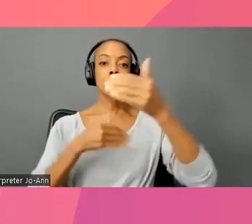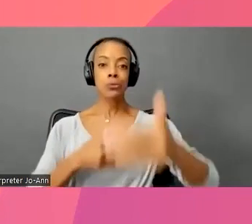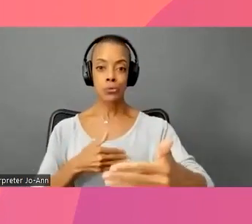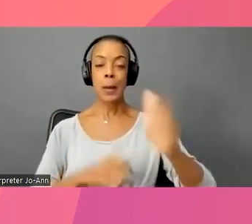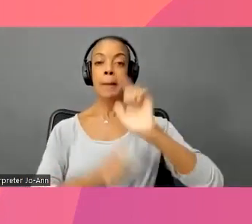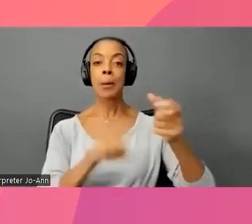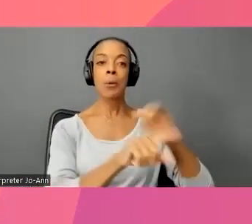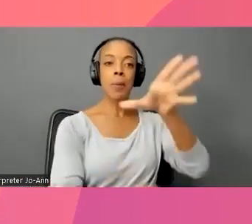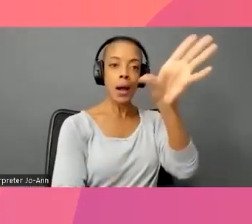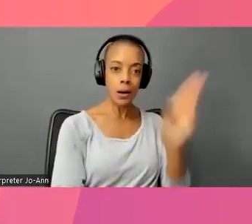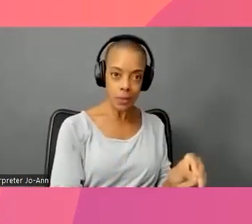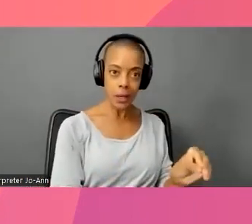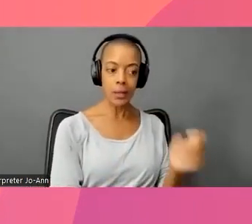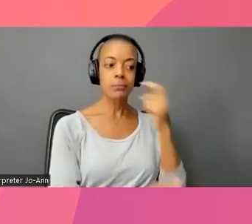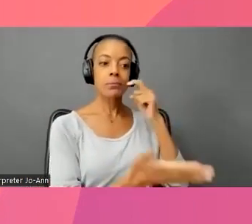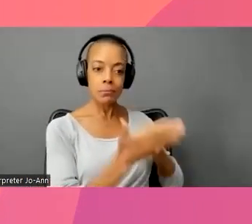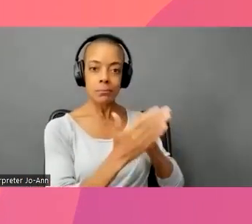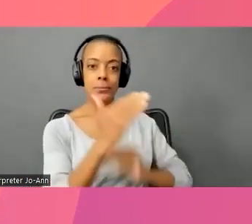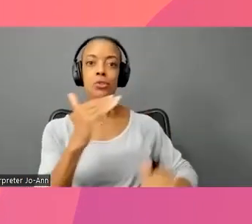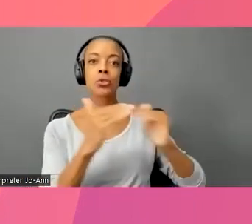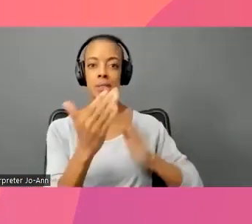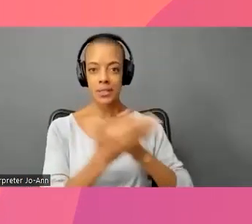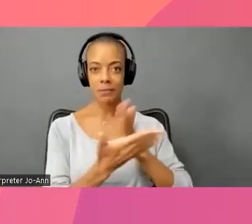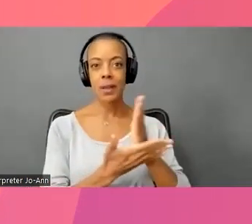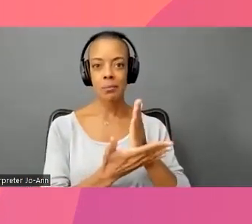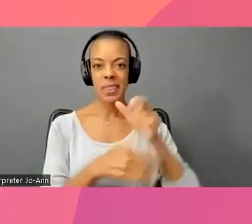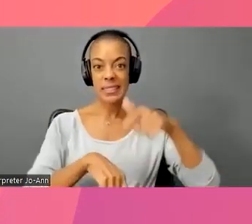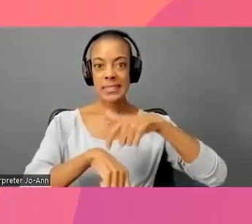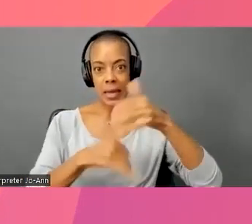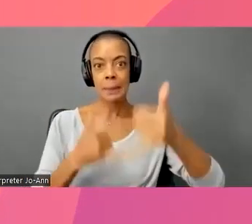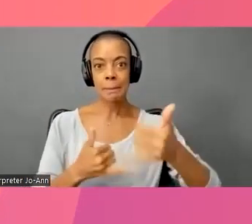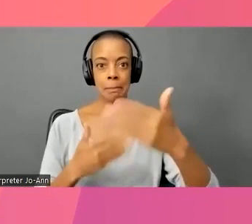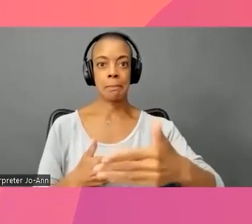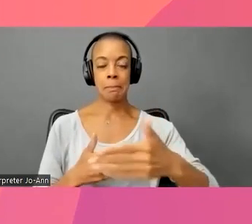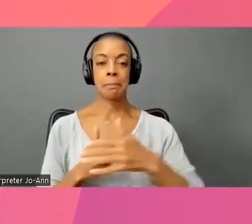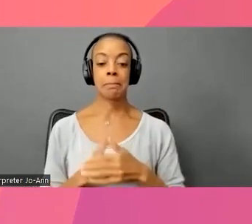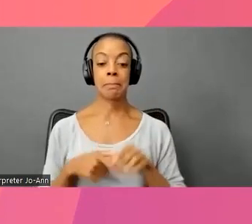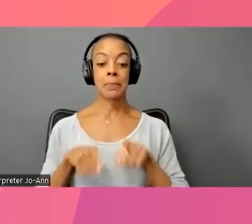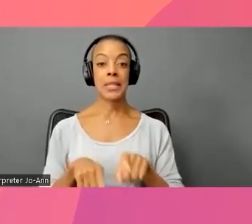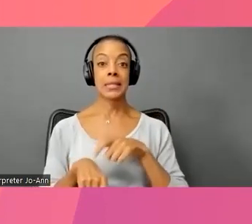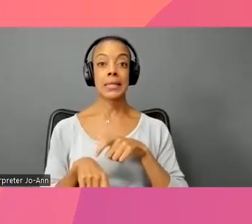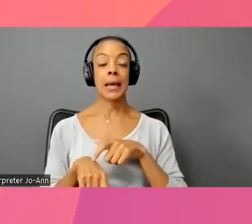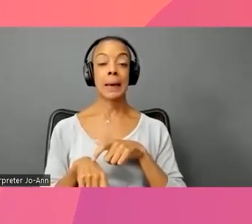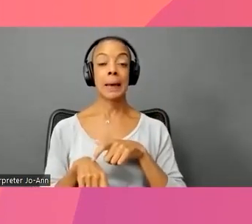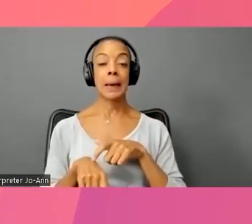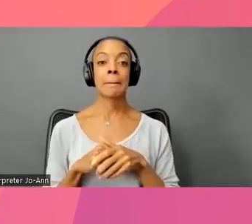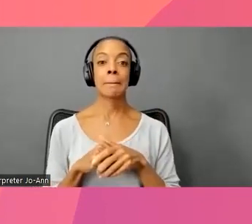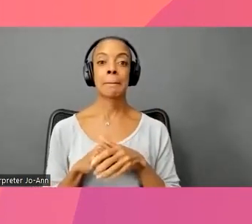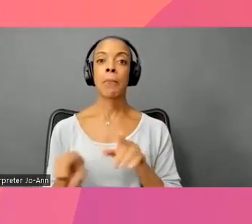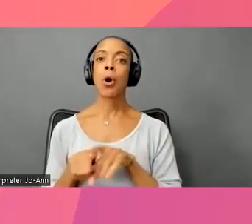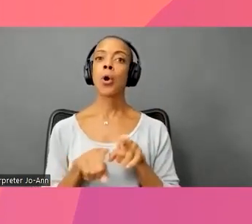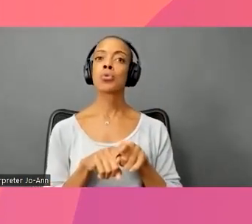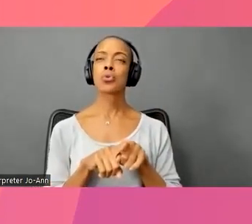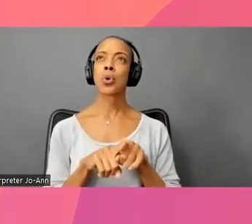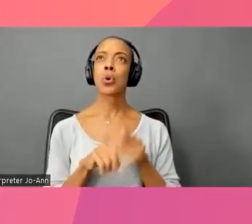to gain recognition, justice, and development. And so during this time, I'd like to also reflect